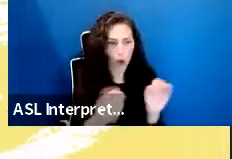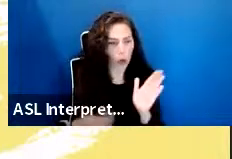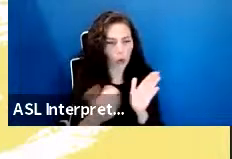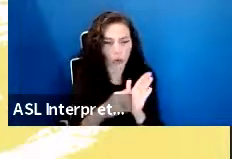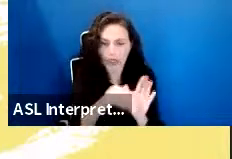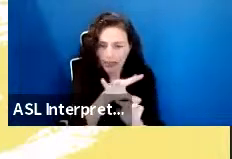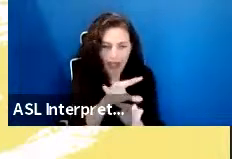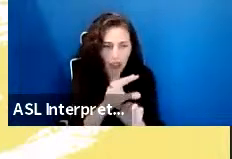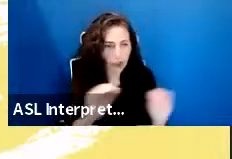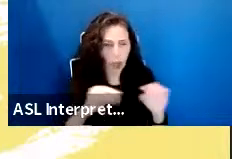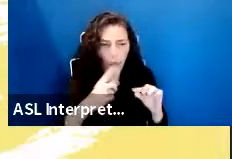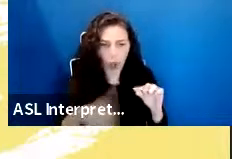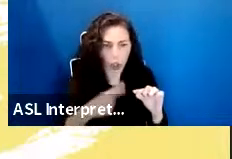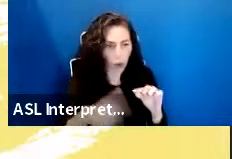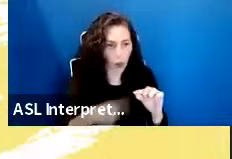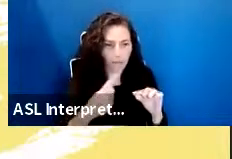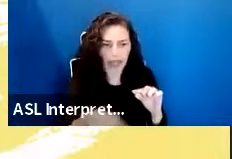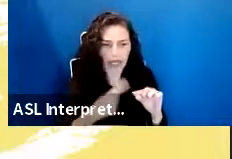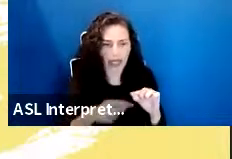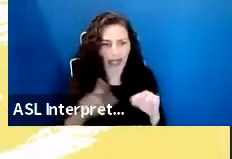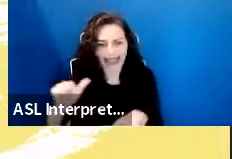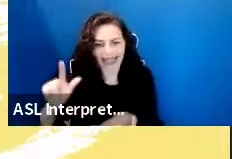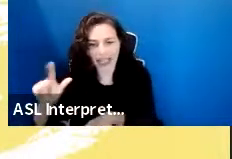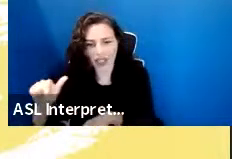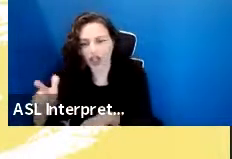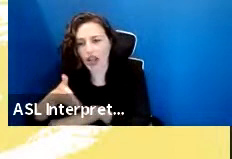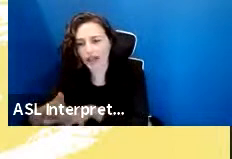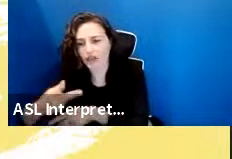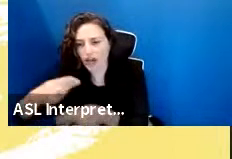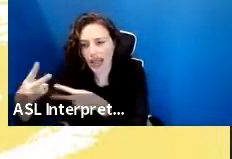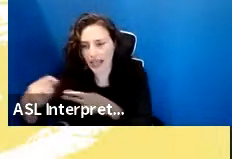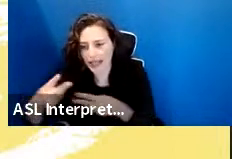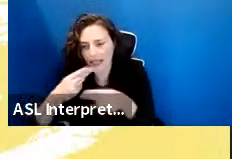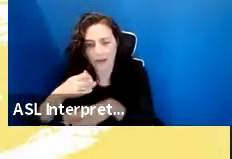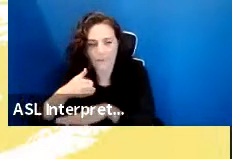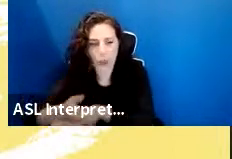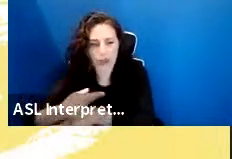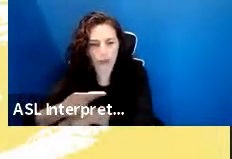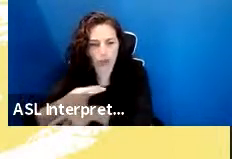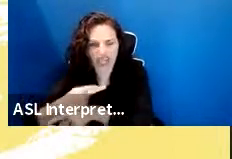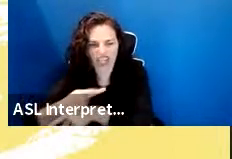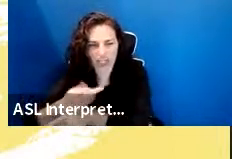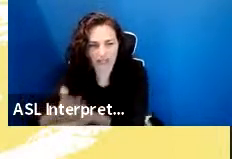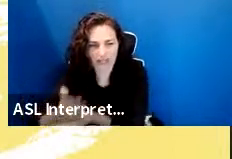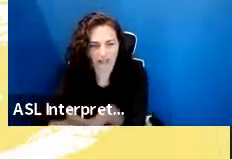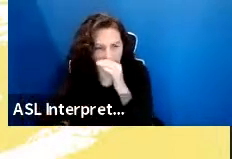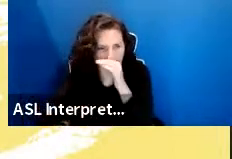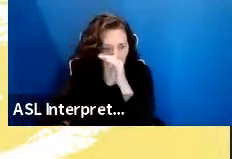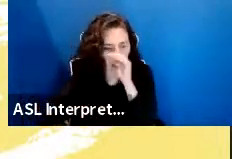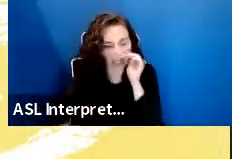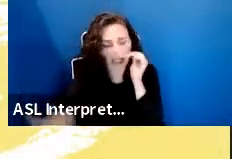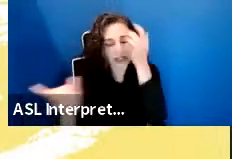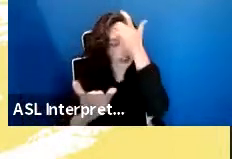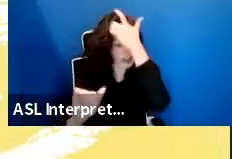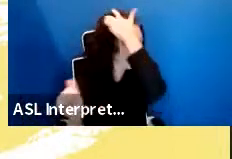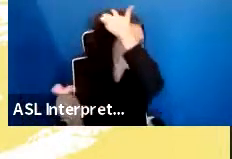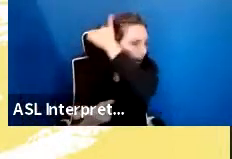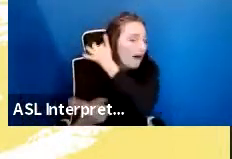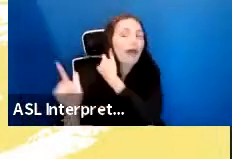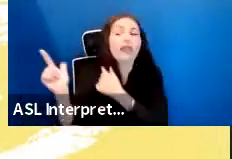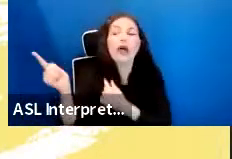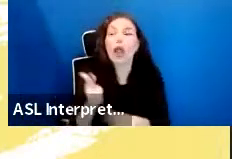need to do once you're going through that editing post-production phase. Just like every single one of our low